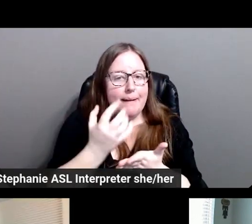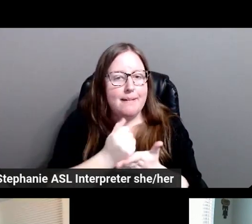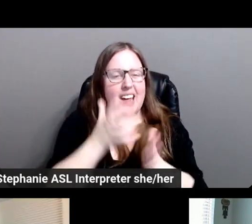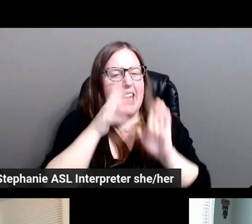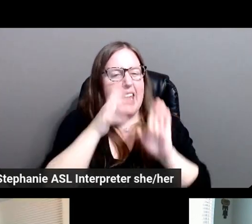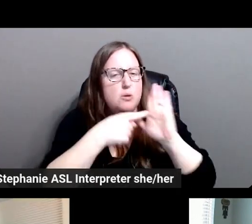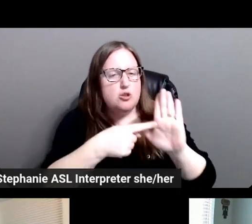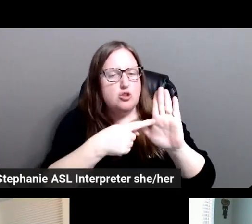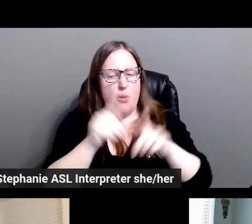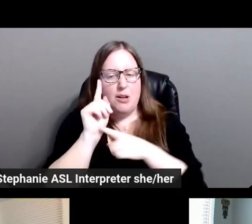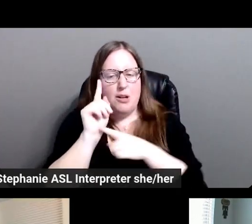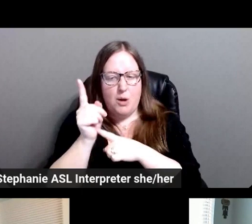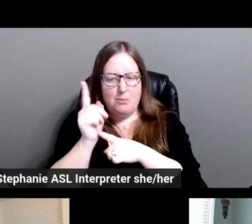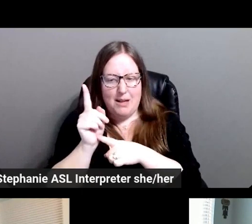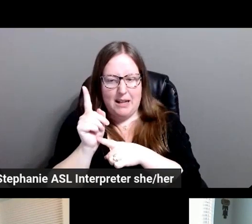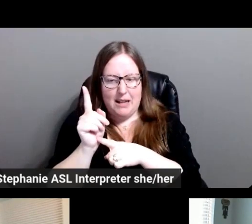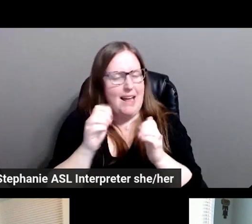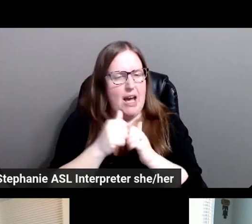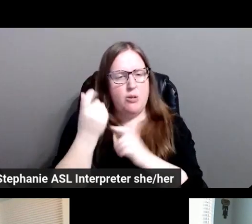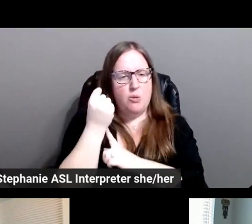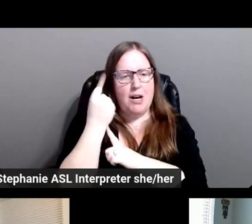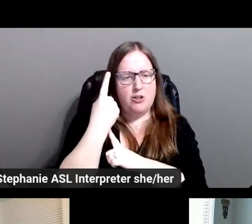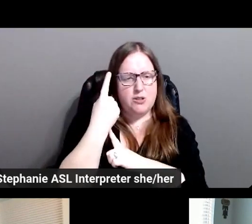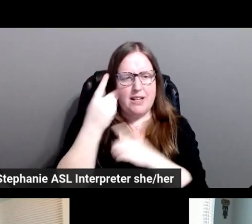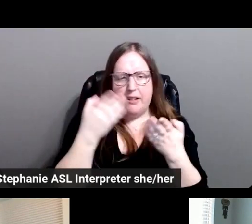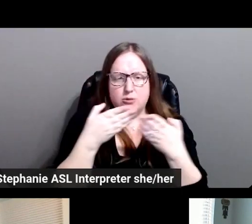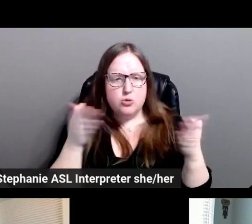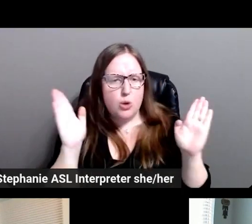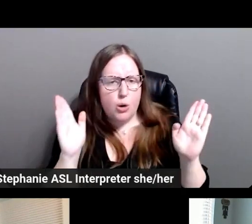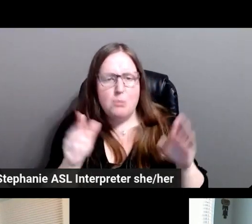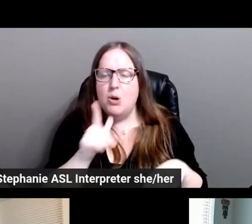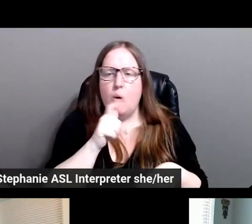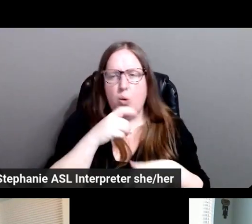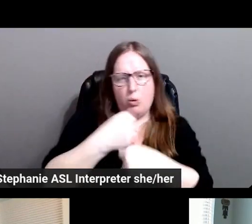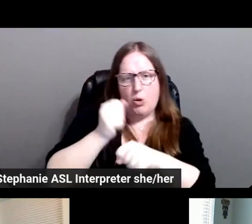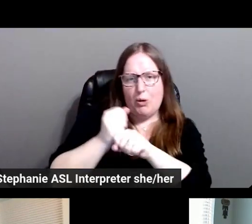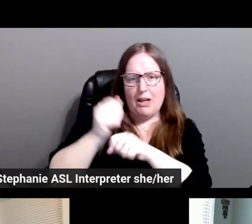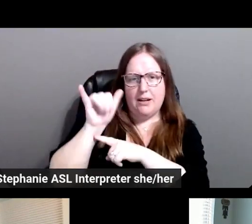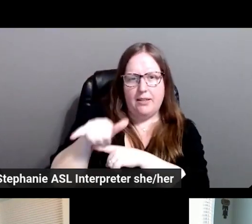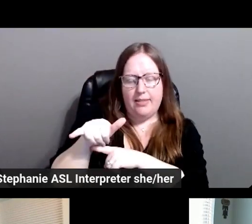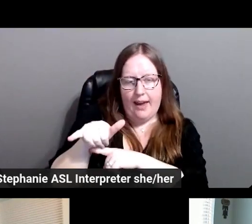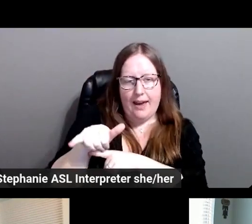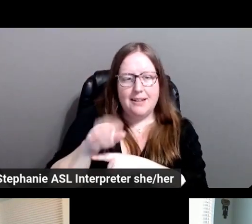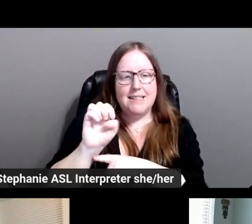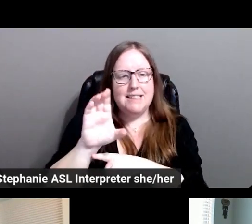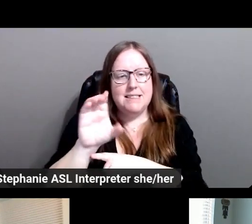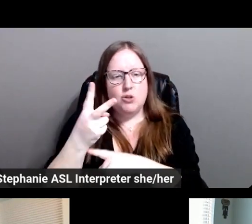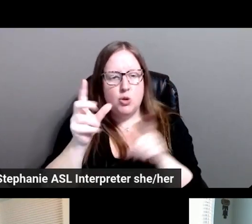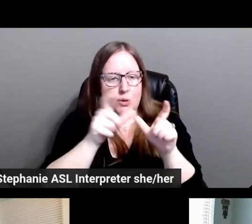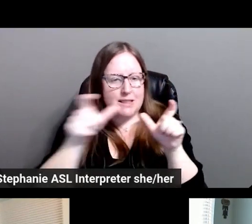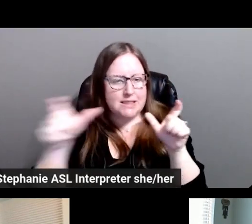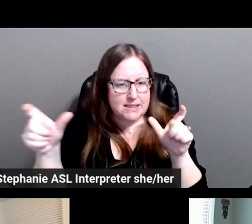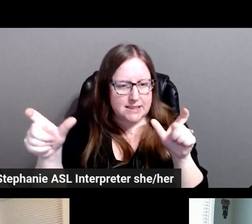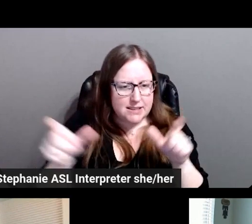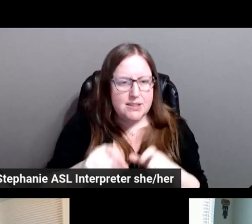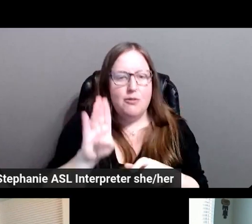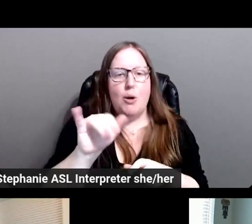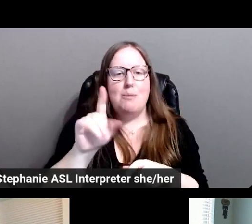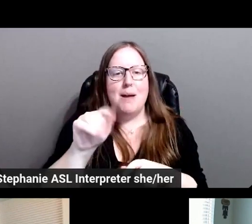bit. How do you understand the scope? Like who created that EC2 instance that's Bitcoin